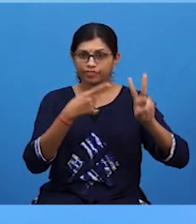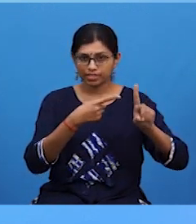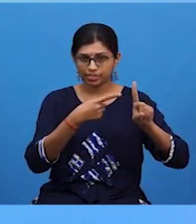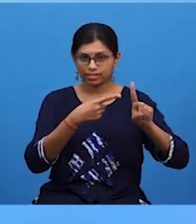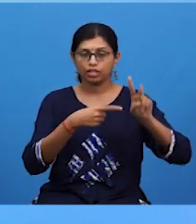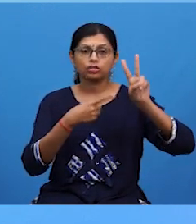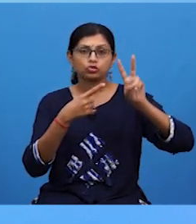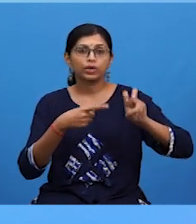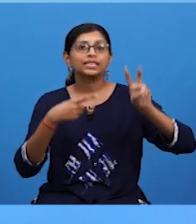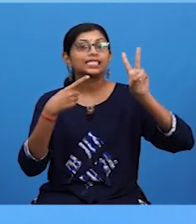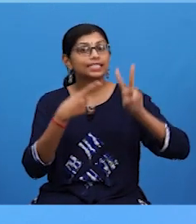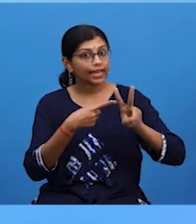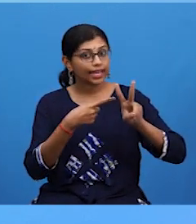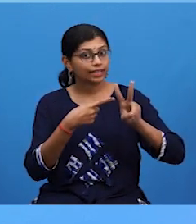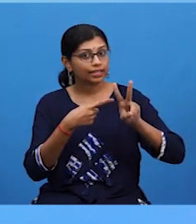22nd,